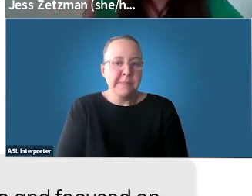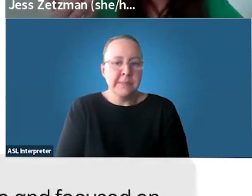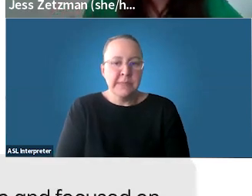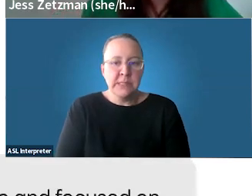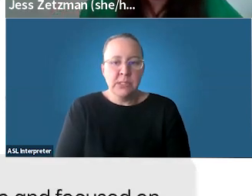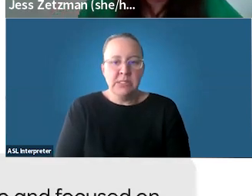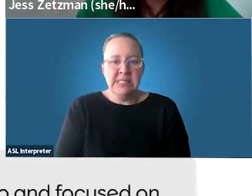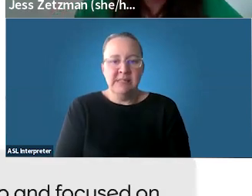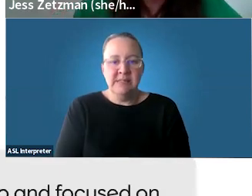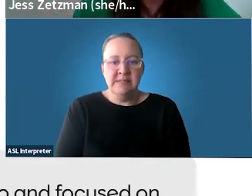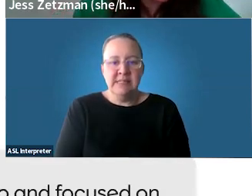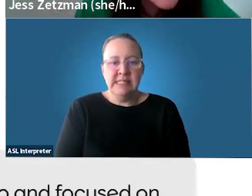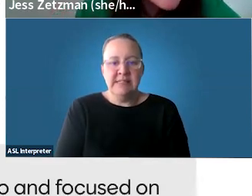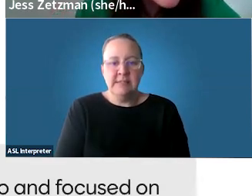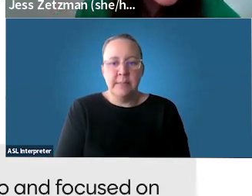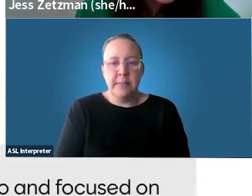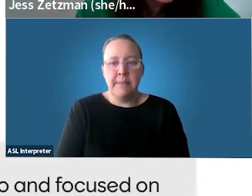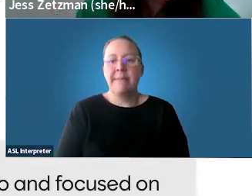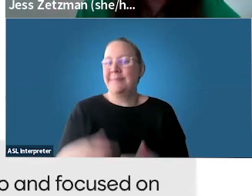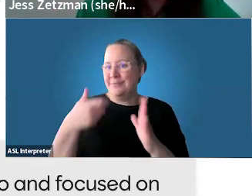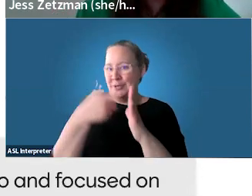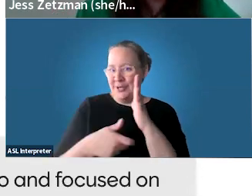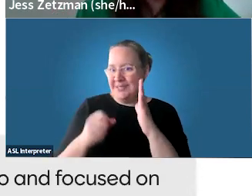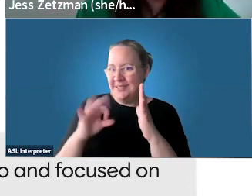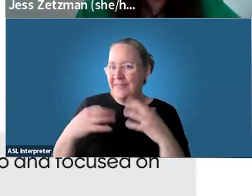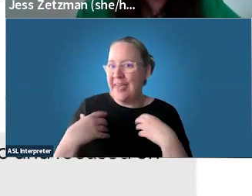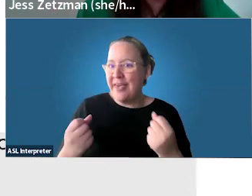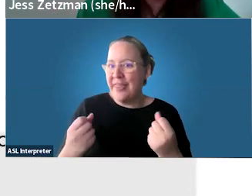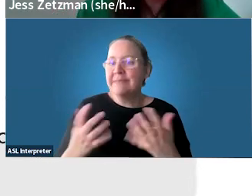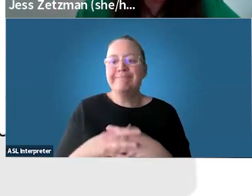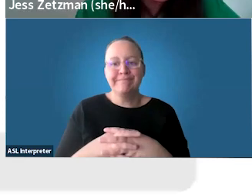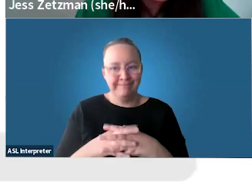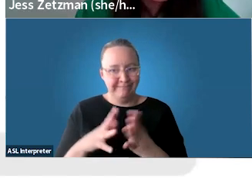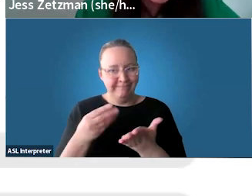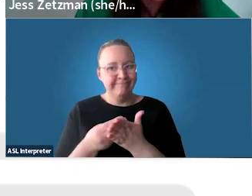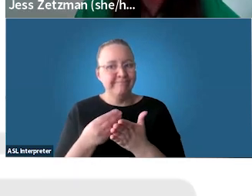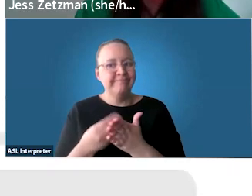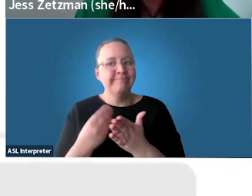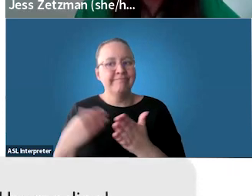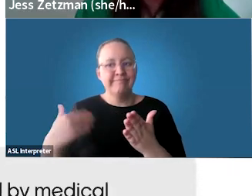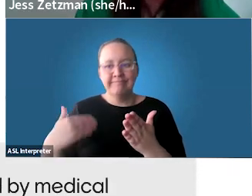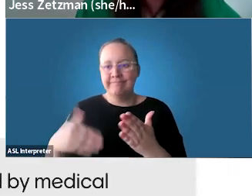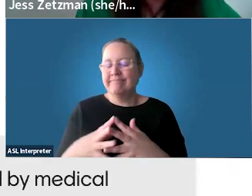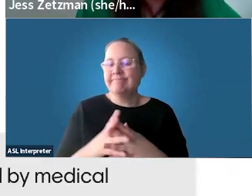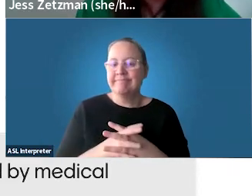We're seeing a lot of things come up around the cost of health, financial aspects. Everyone